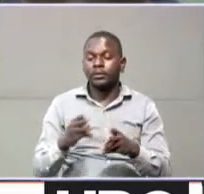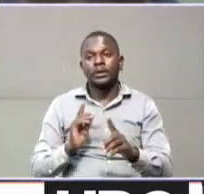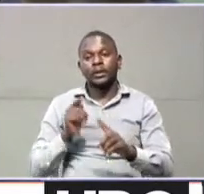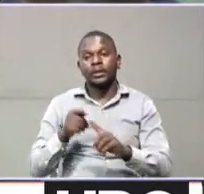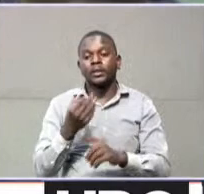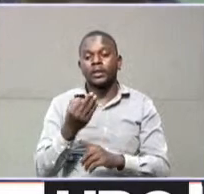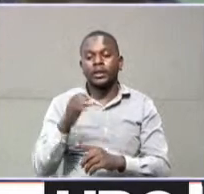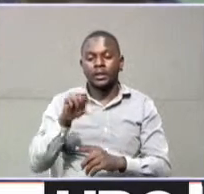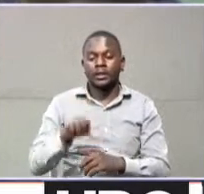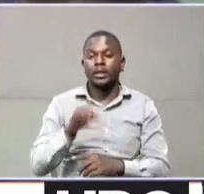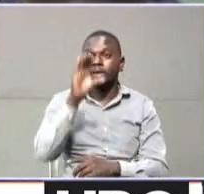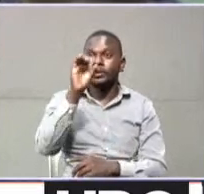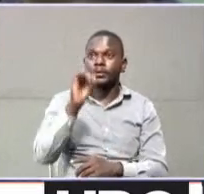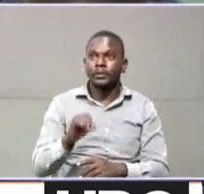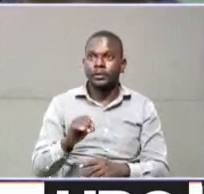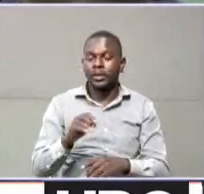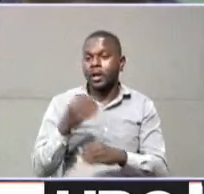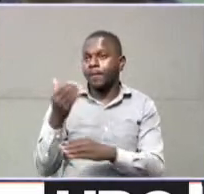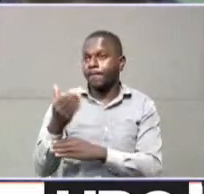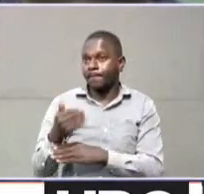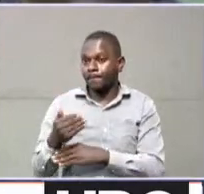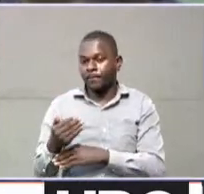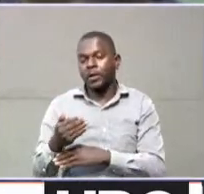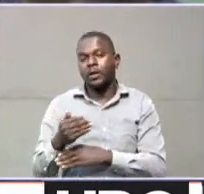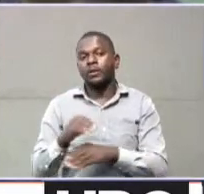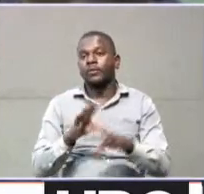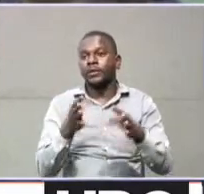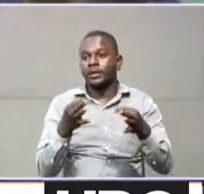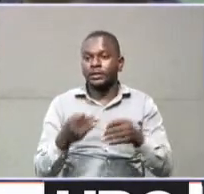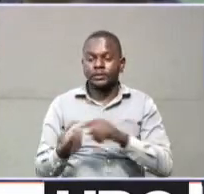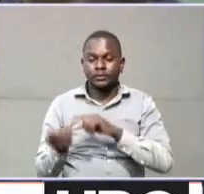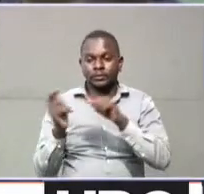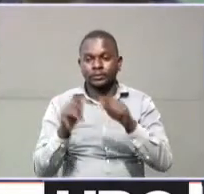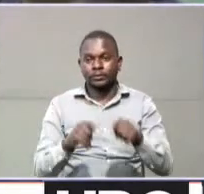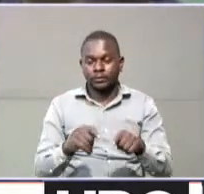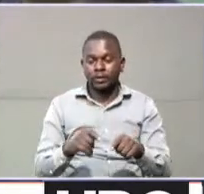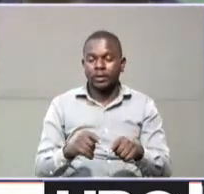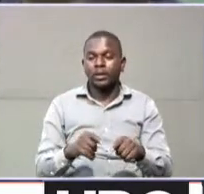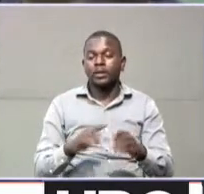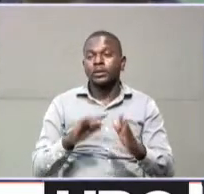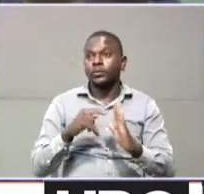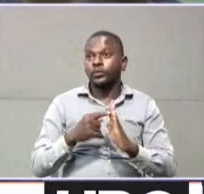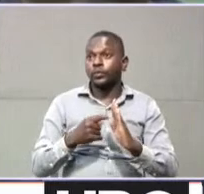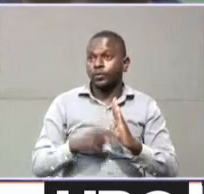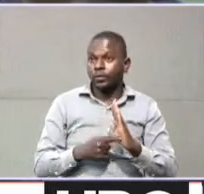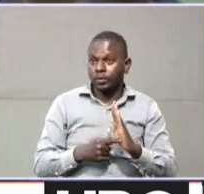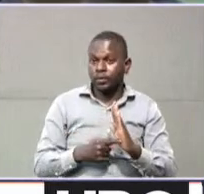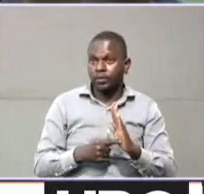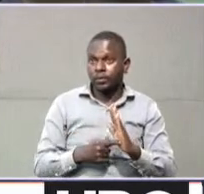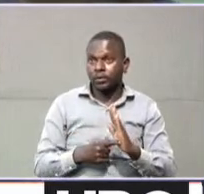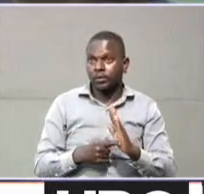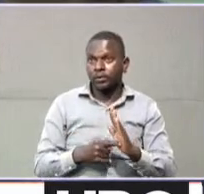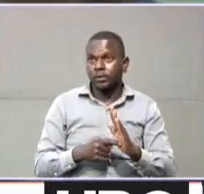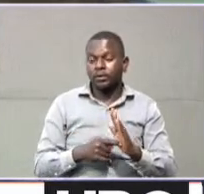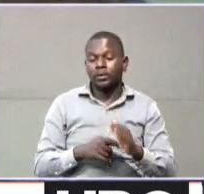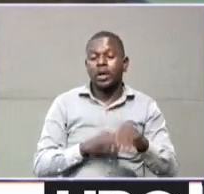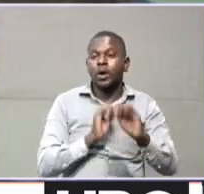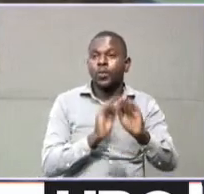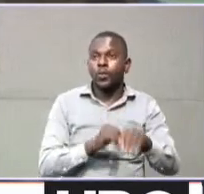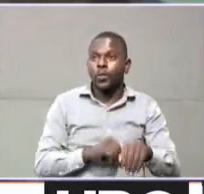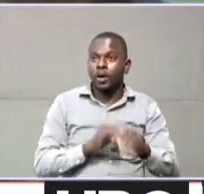percent when the minister came here the minister of finance he told us that one of the characteristics of the subsistence